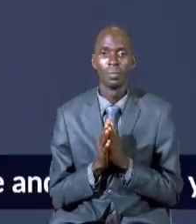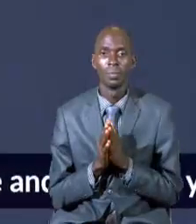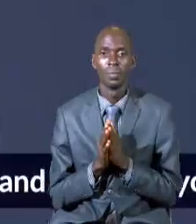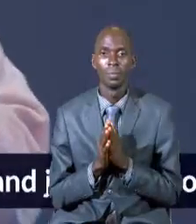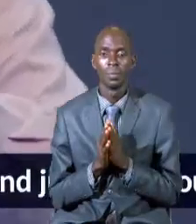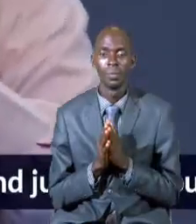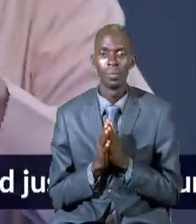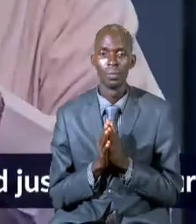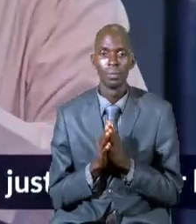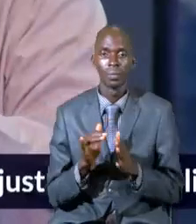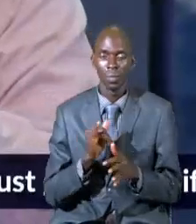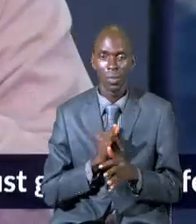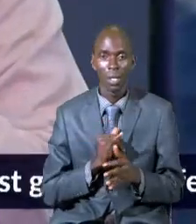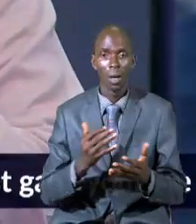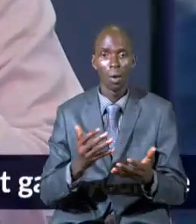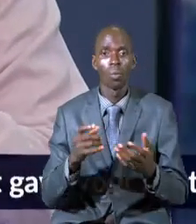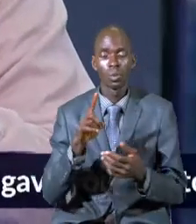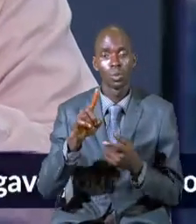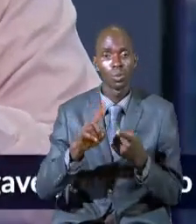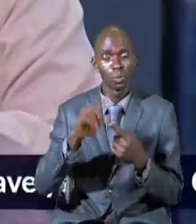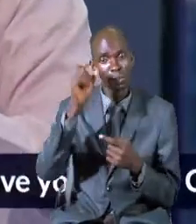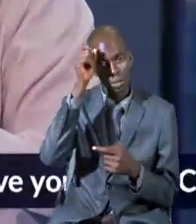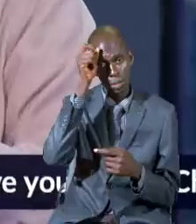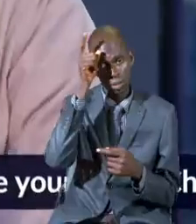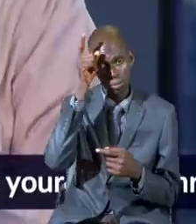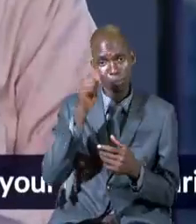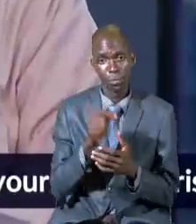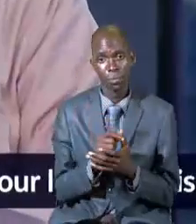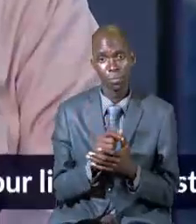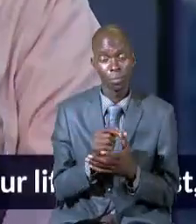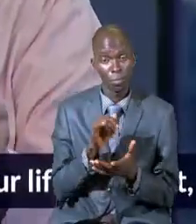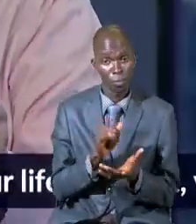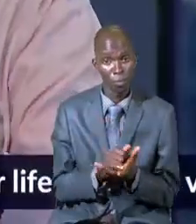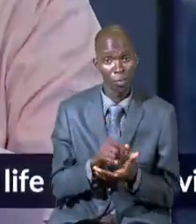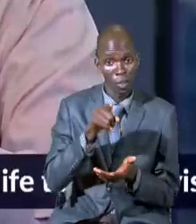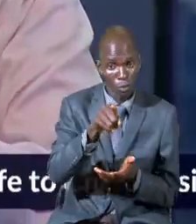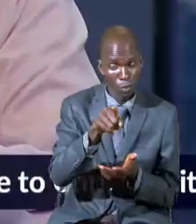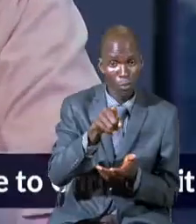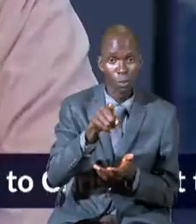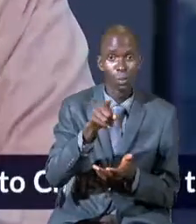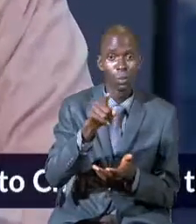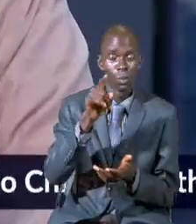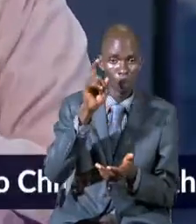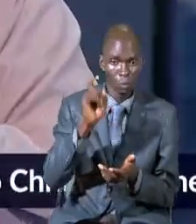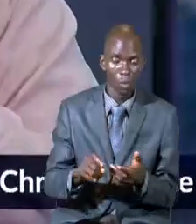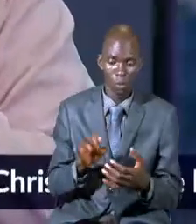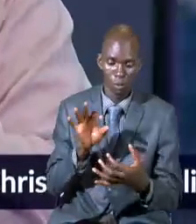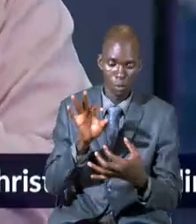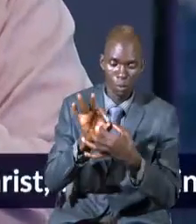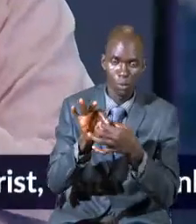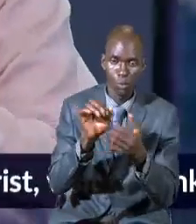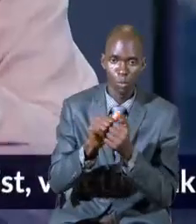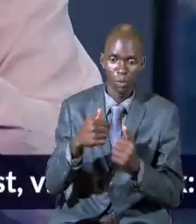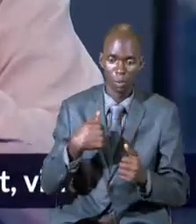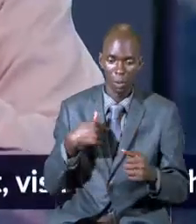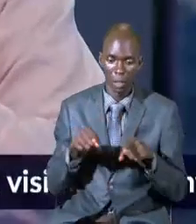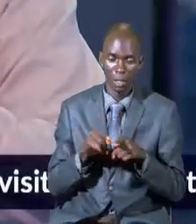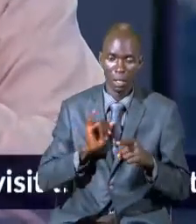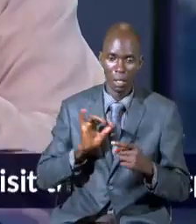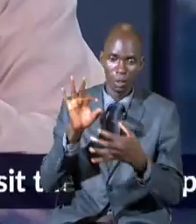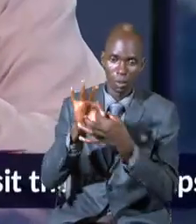I want you to understand that you should connect with me as I connect with you,